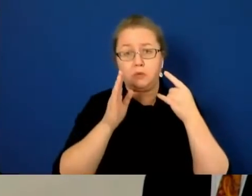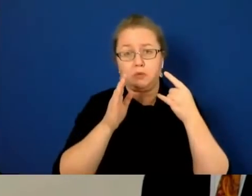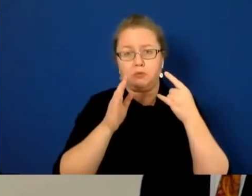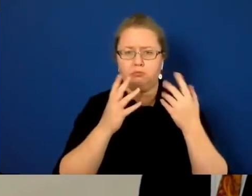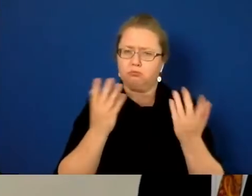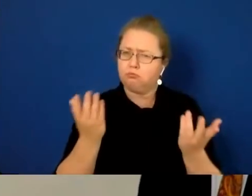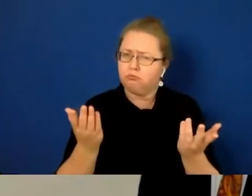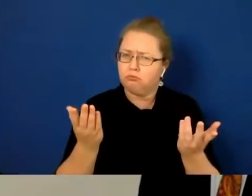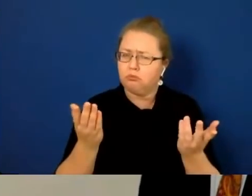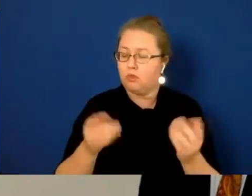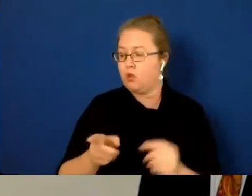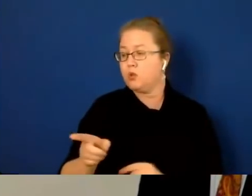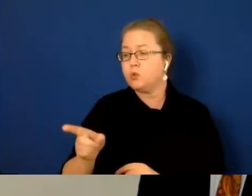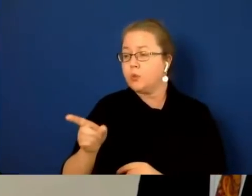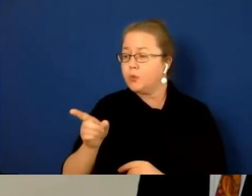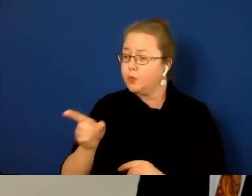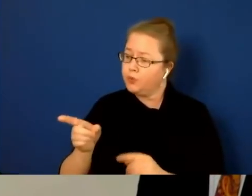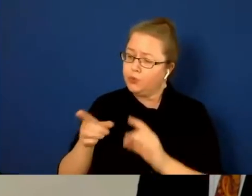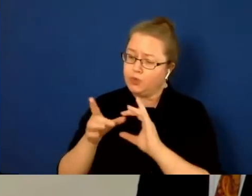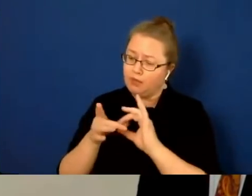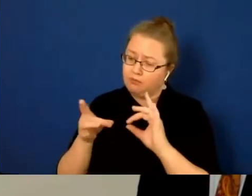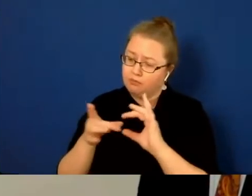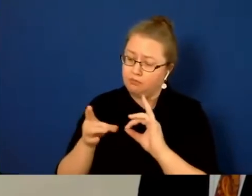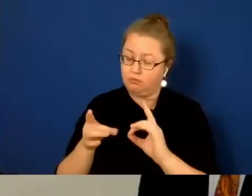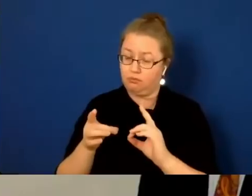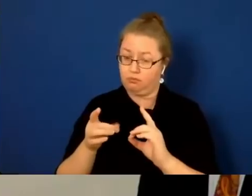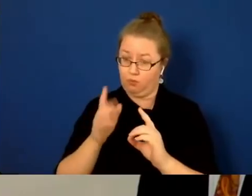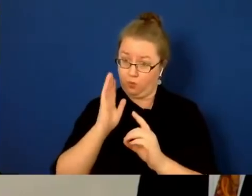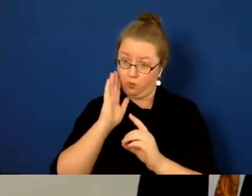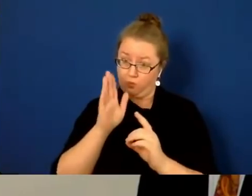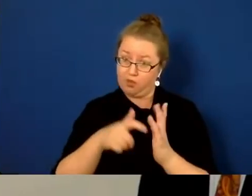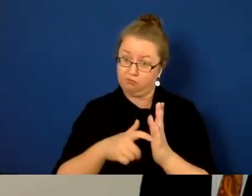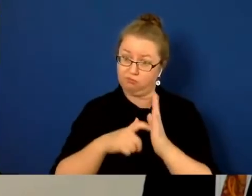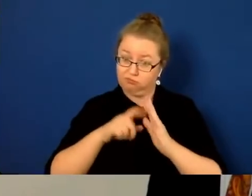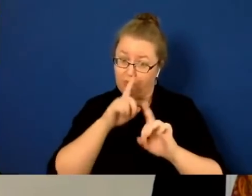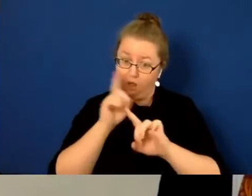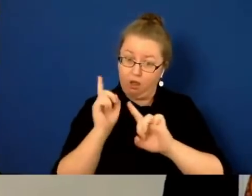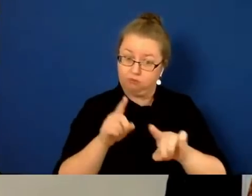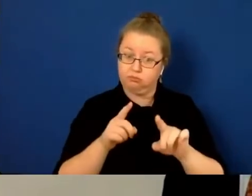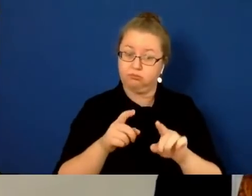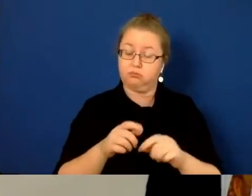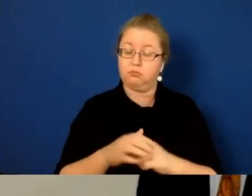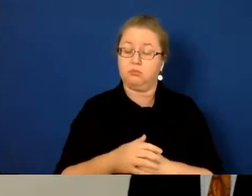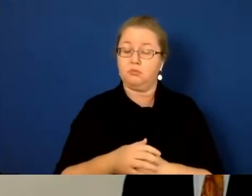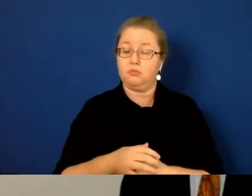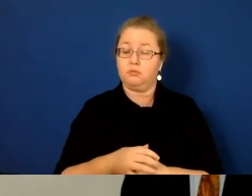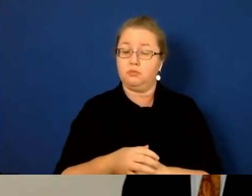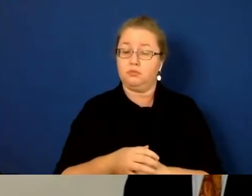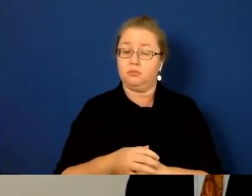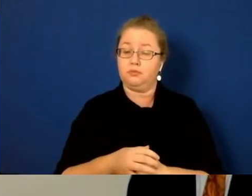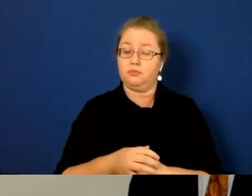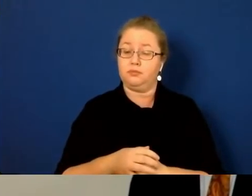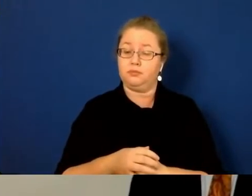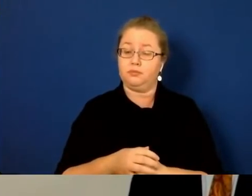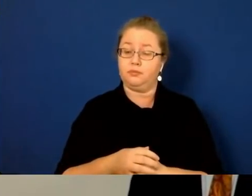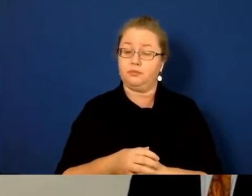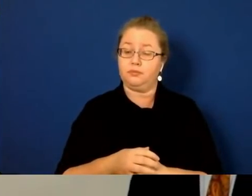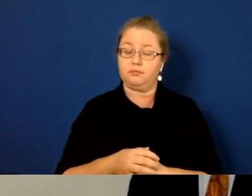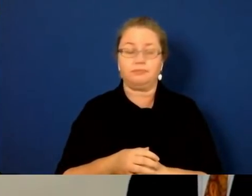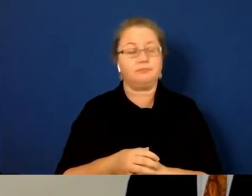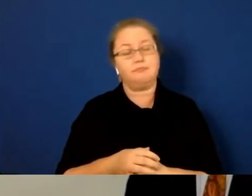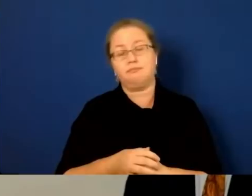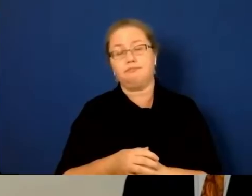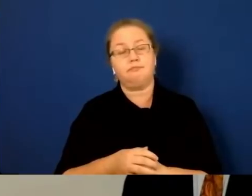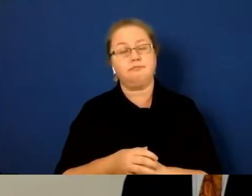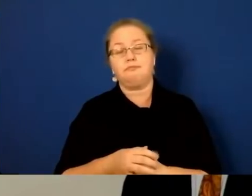Yeah, I'm just wondering if we don't see people complying with, you know, with this expectation, if we might see it turned into an order. At some